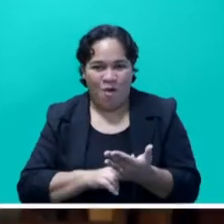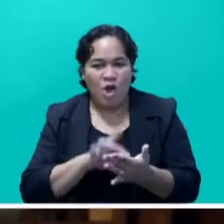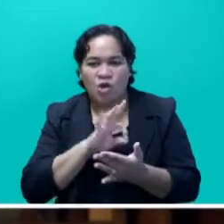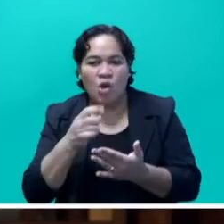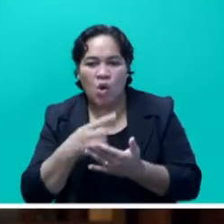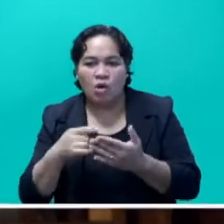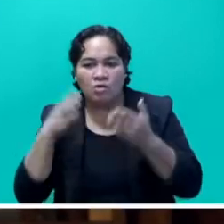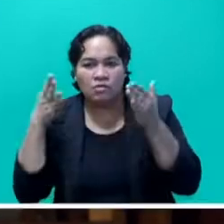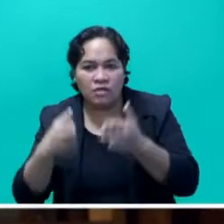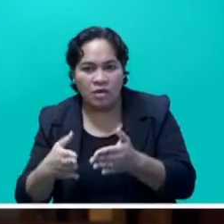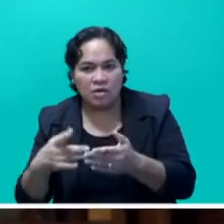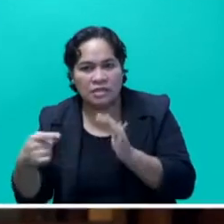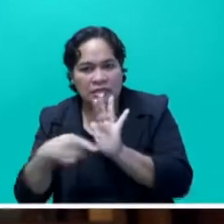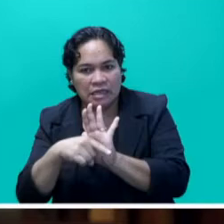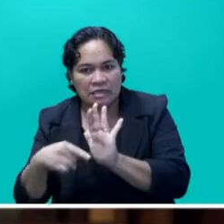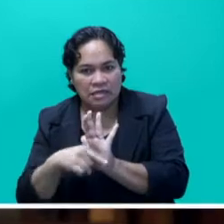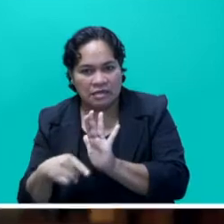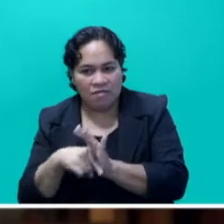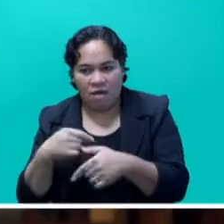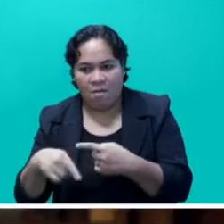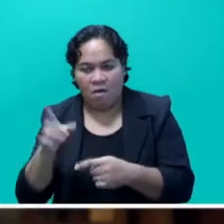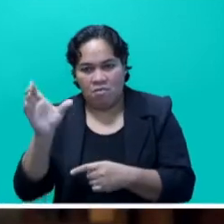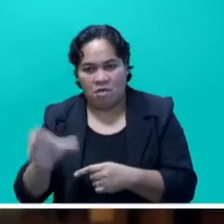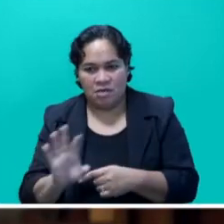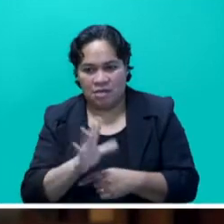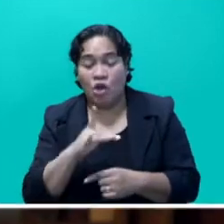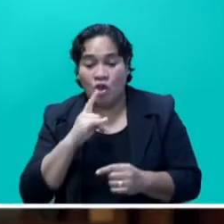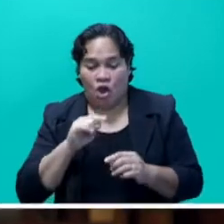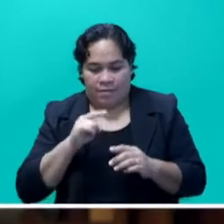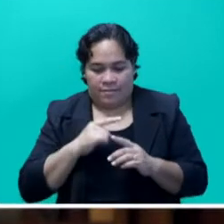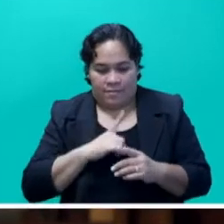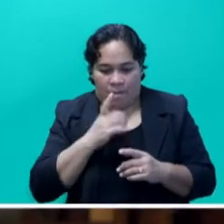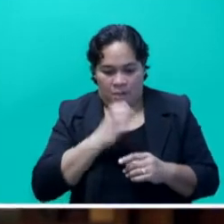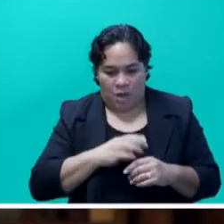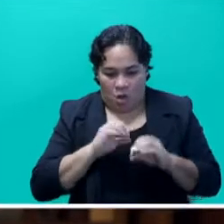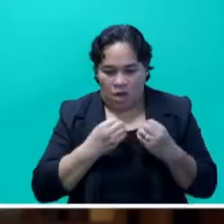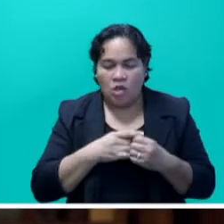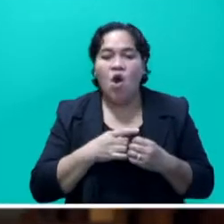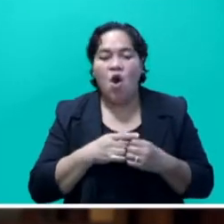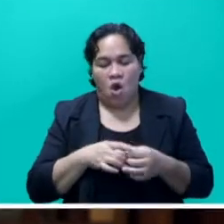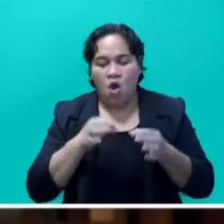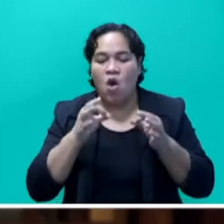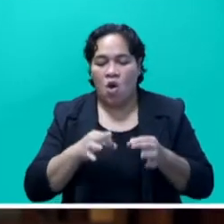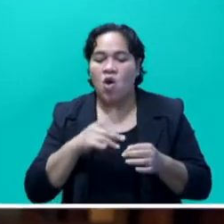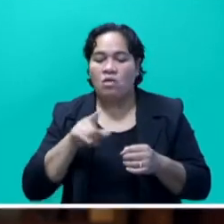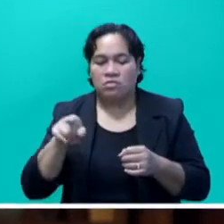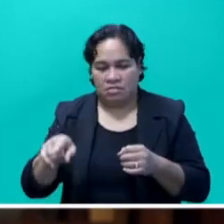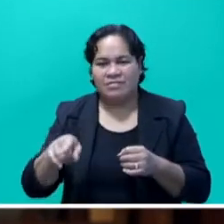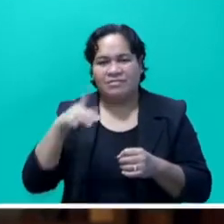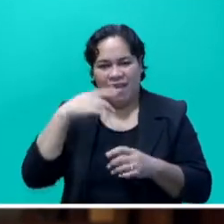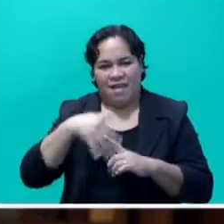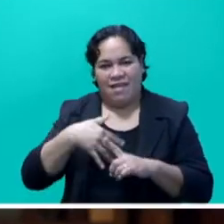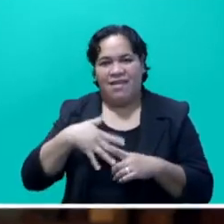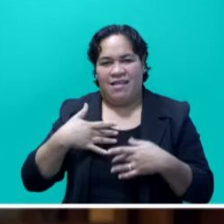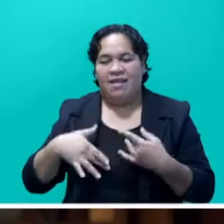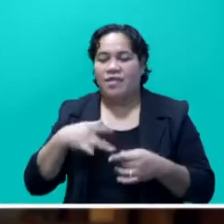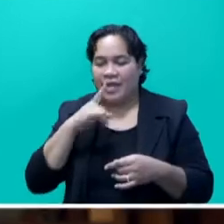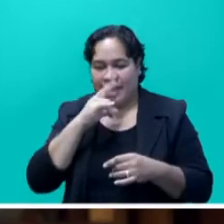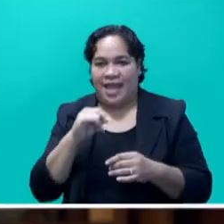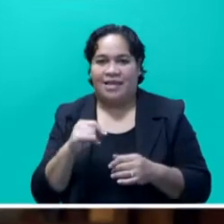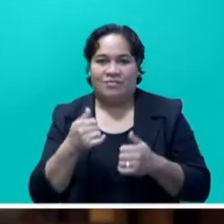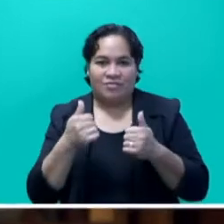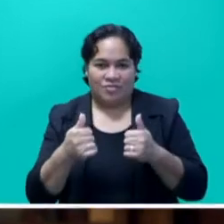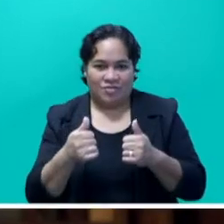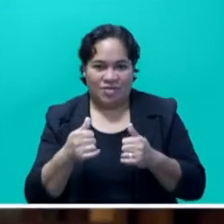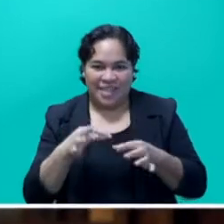the lender to make a judgment on. So it's important to include both positive and negative information.